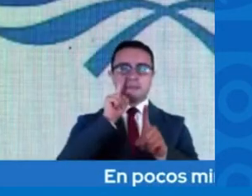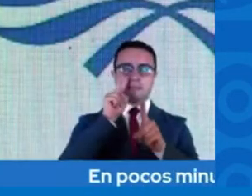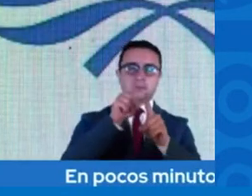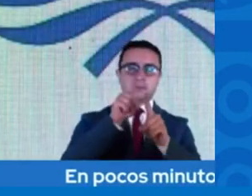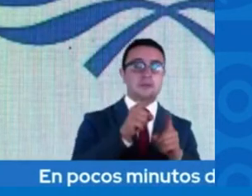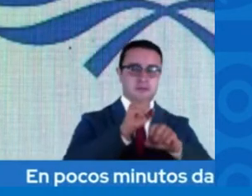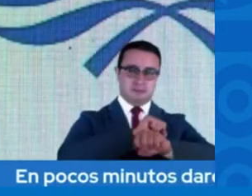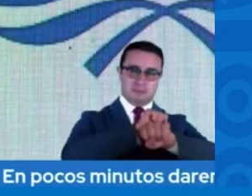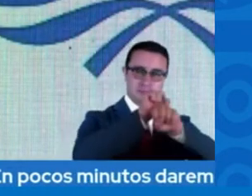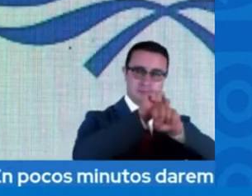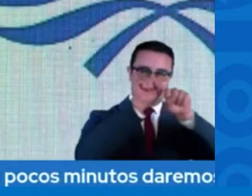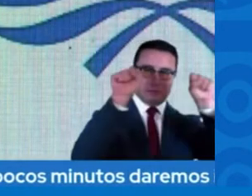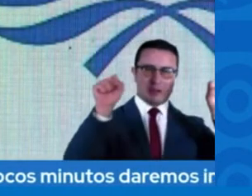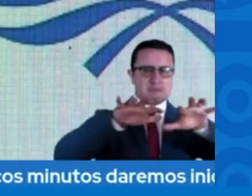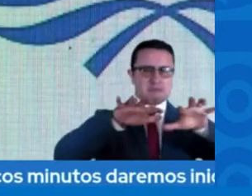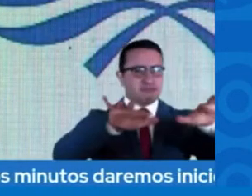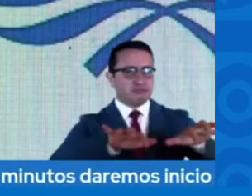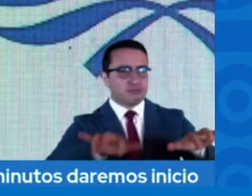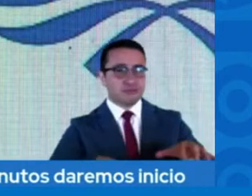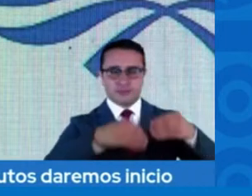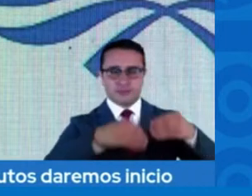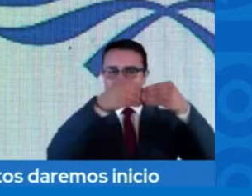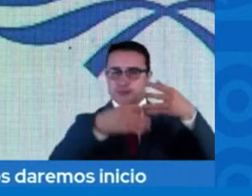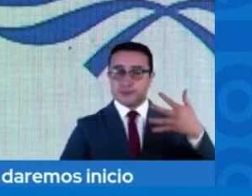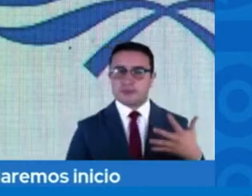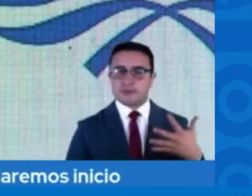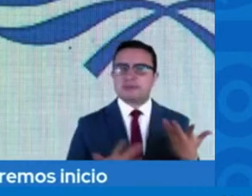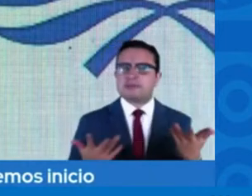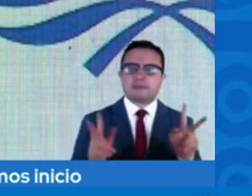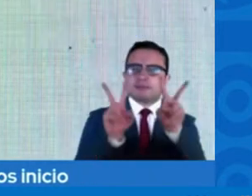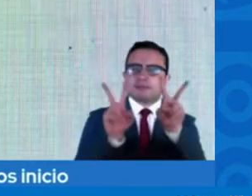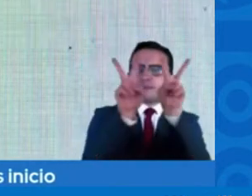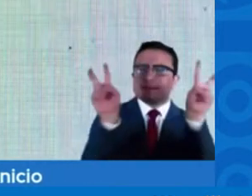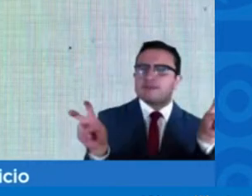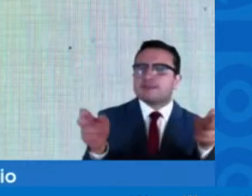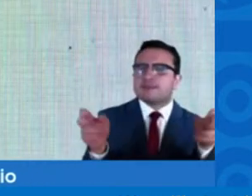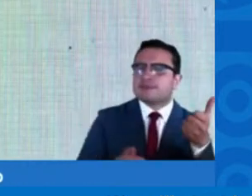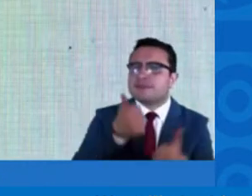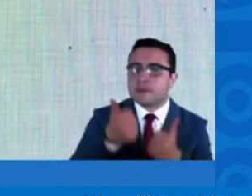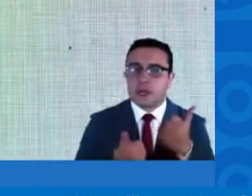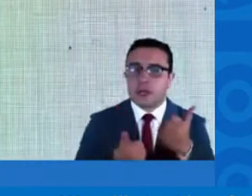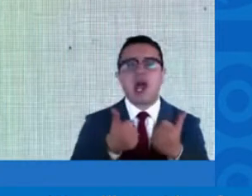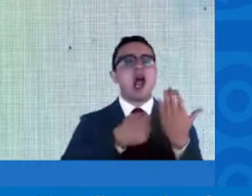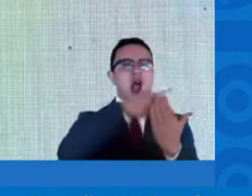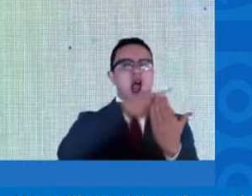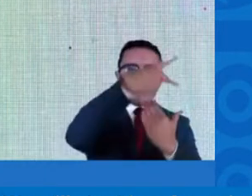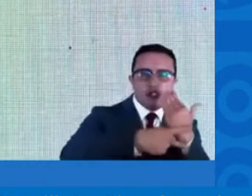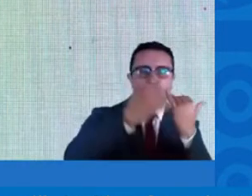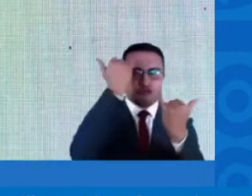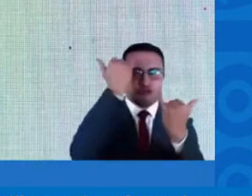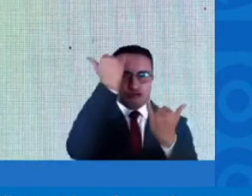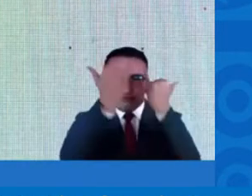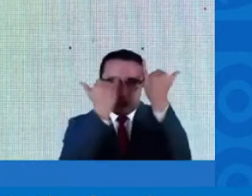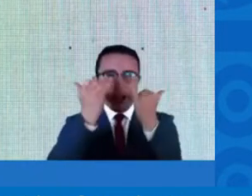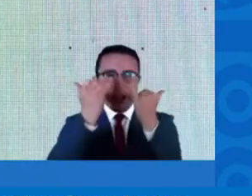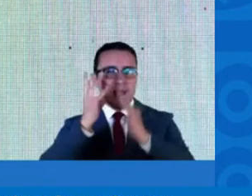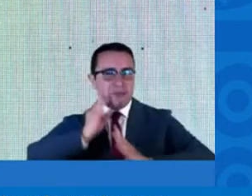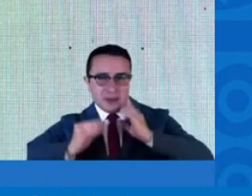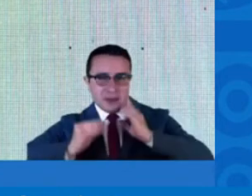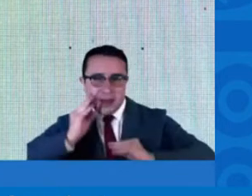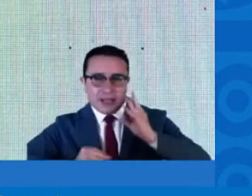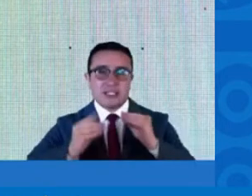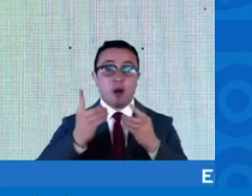mañanas, until Thursday, all of them in the mornings, where we will talk about the various